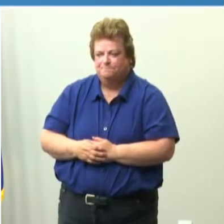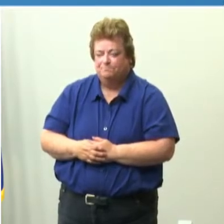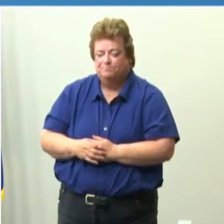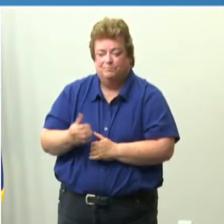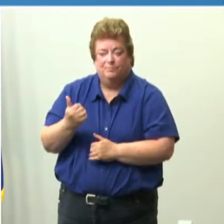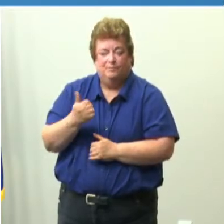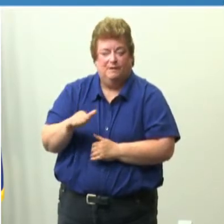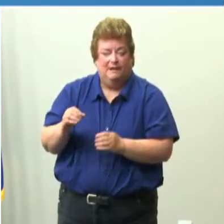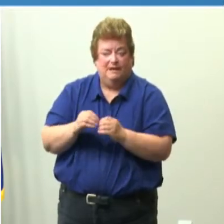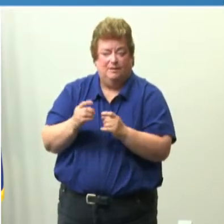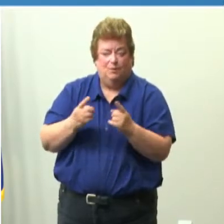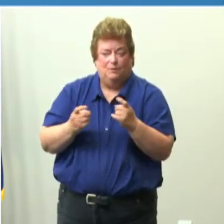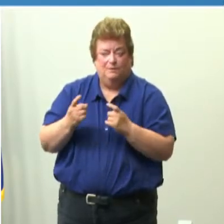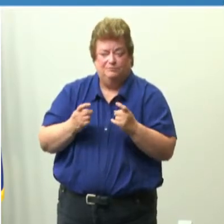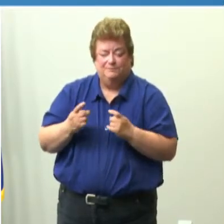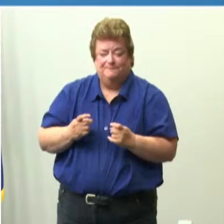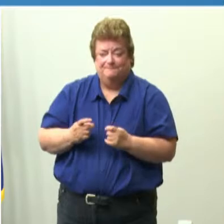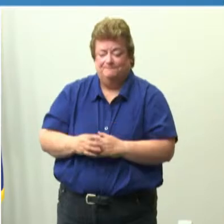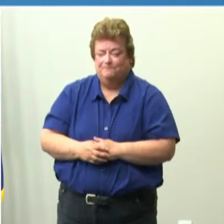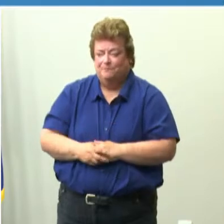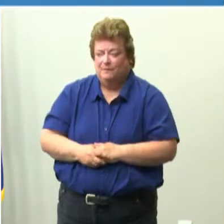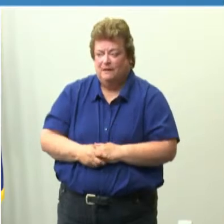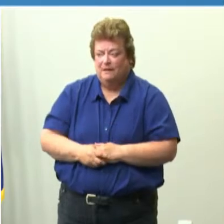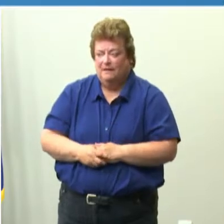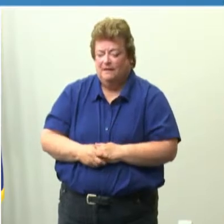Anything else? Okay.